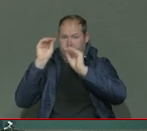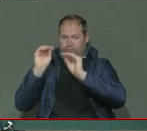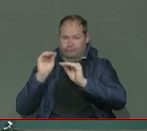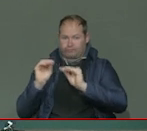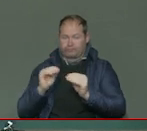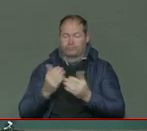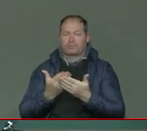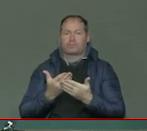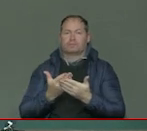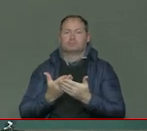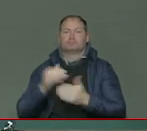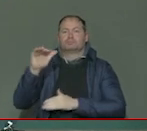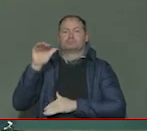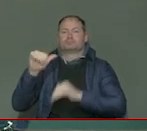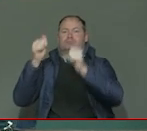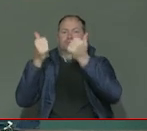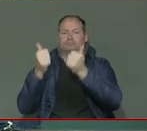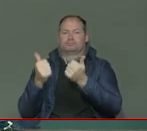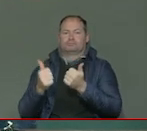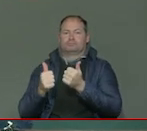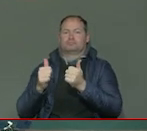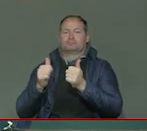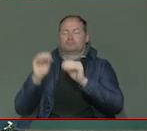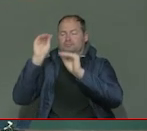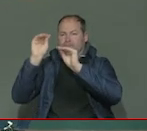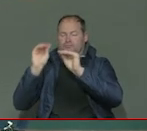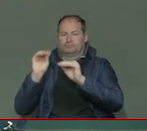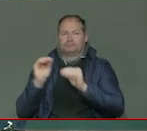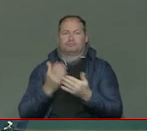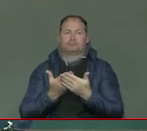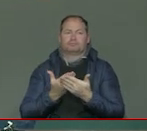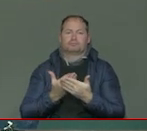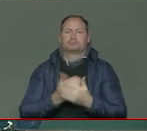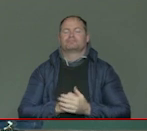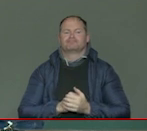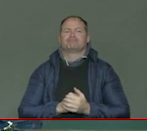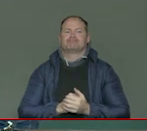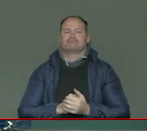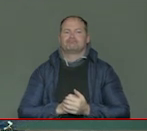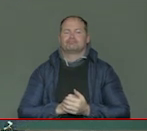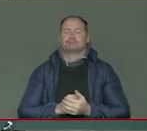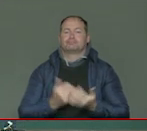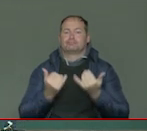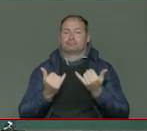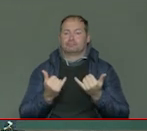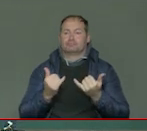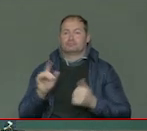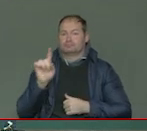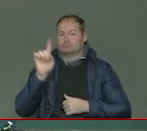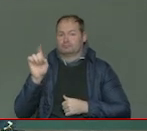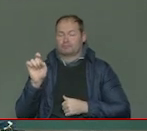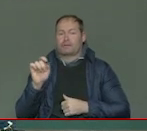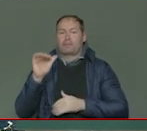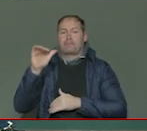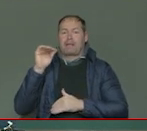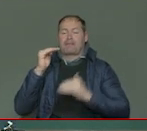other way in which they ask it, but I'll show you just a little bit later. Then they want us to calculate the correct bank balance. When